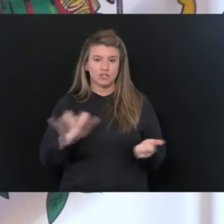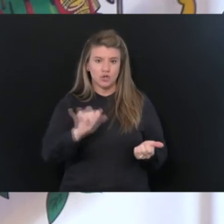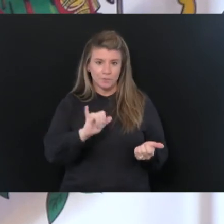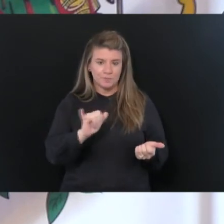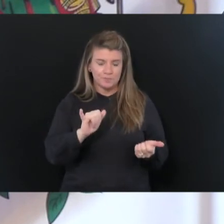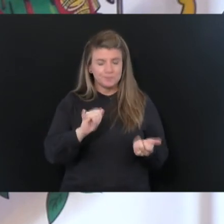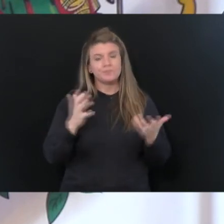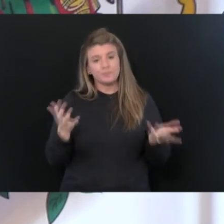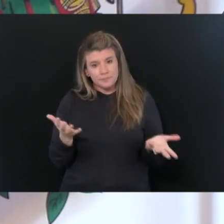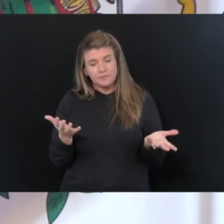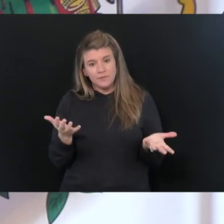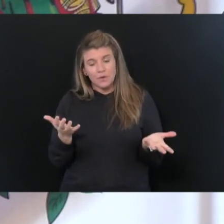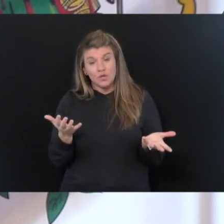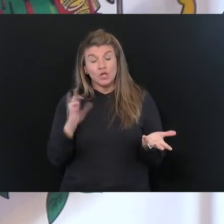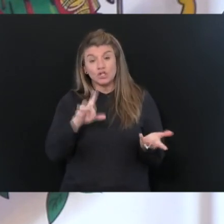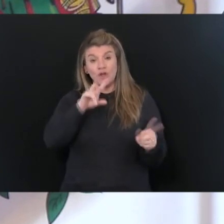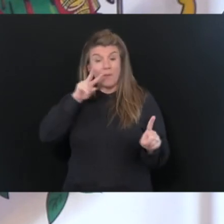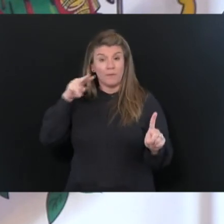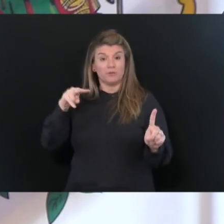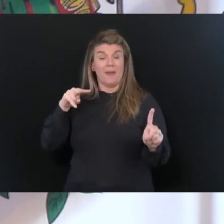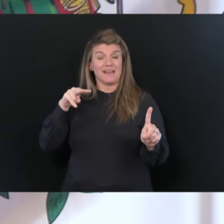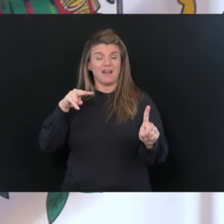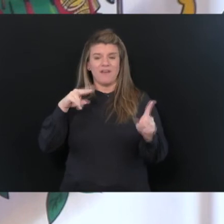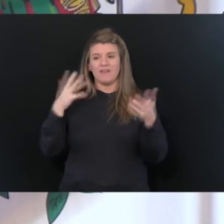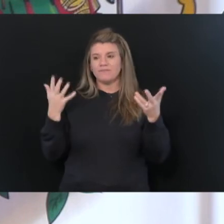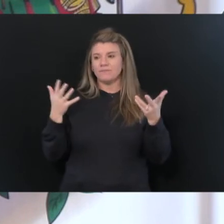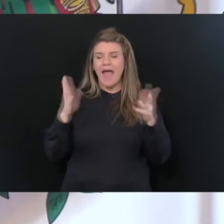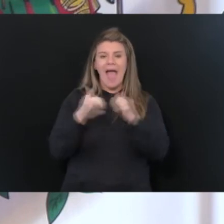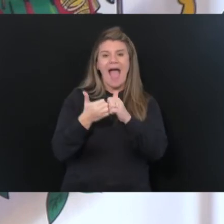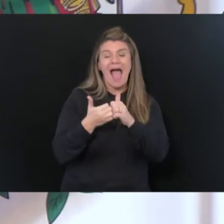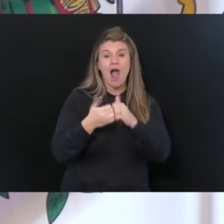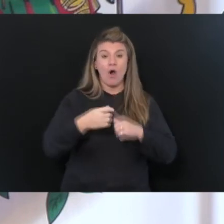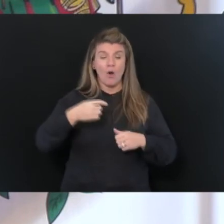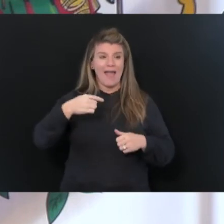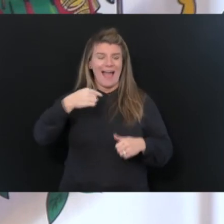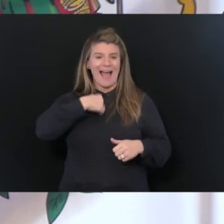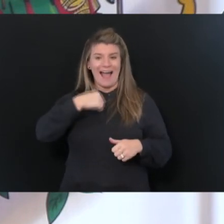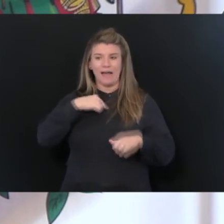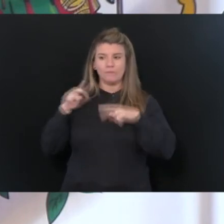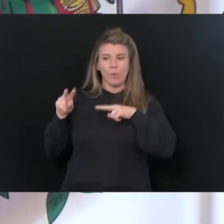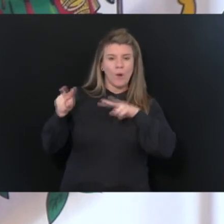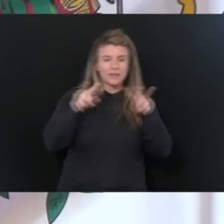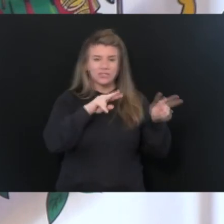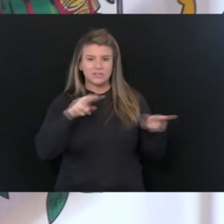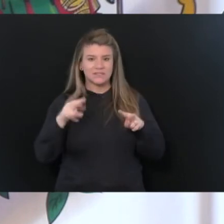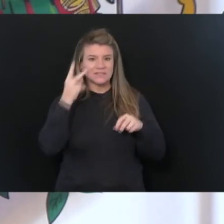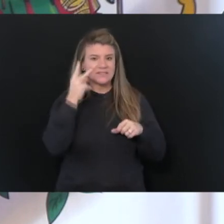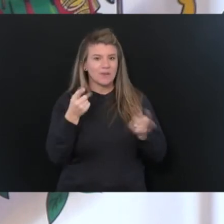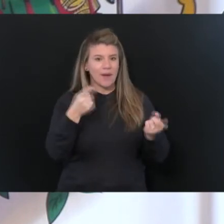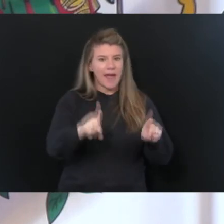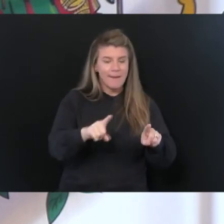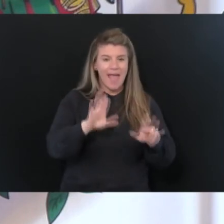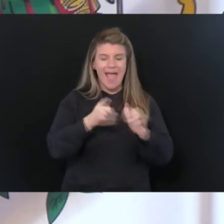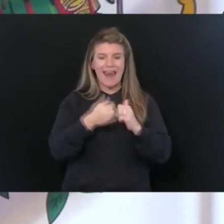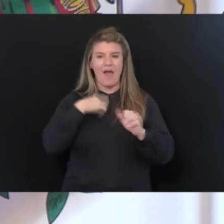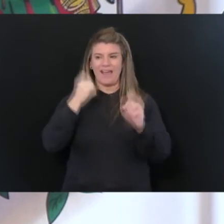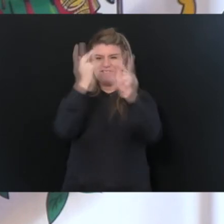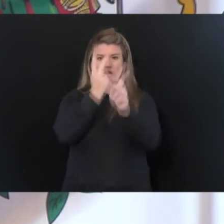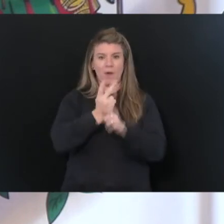So from the standpoint of what I see, my juggling act is, on